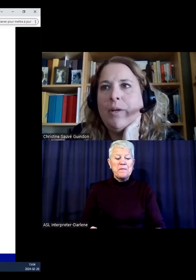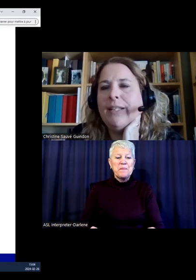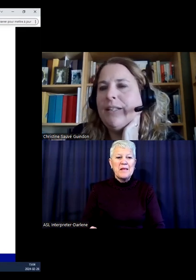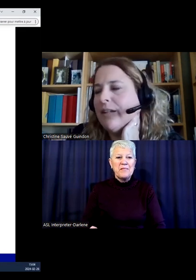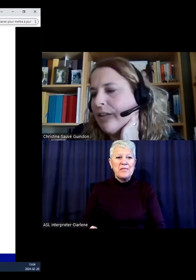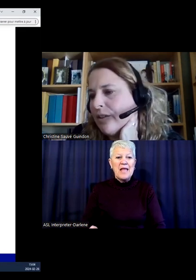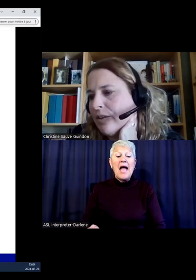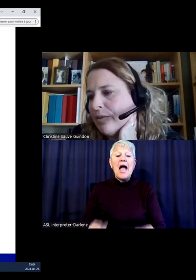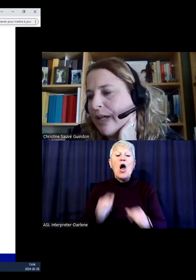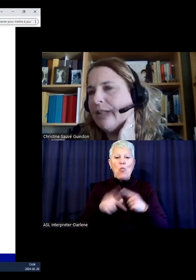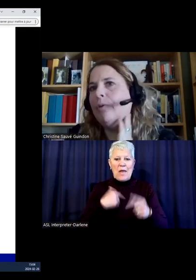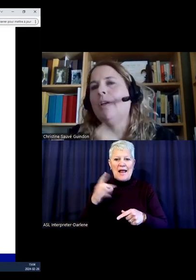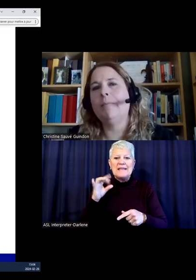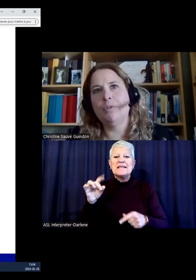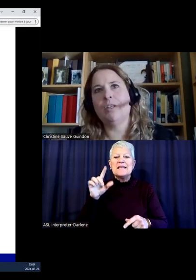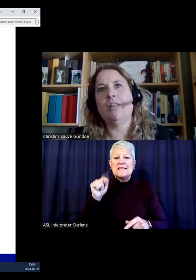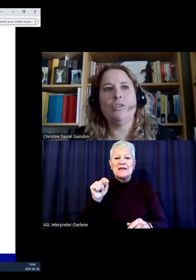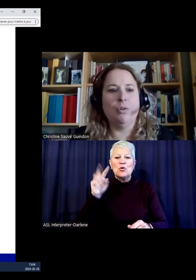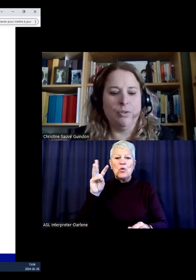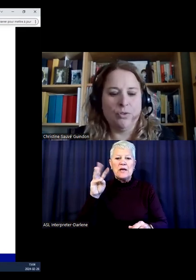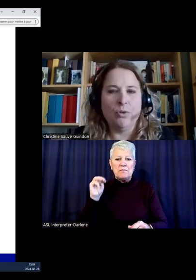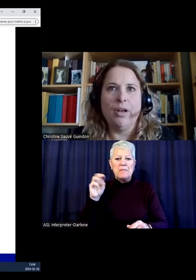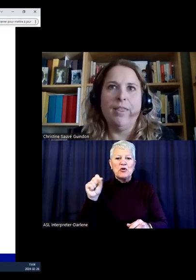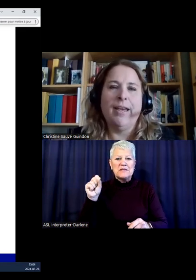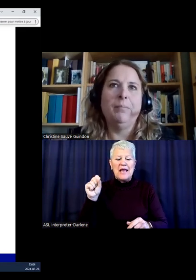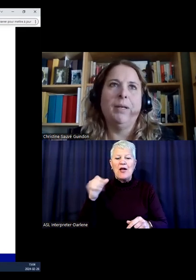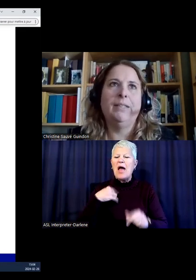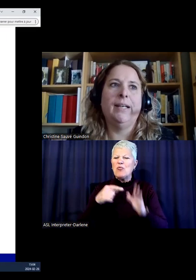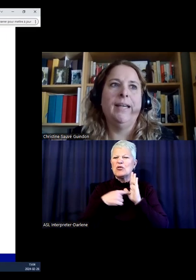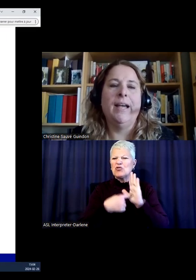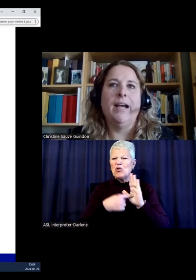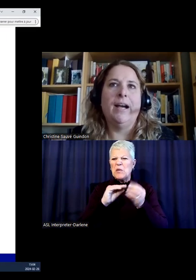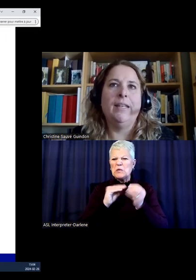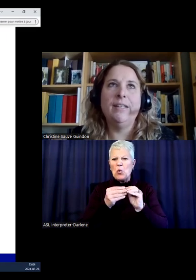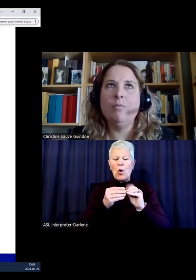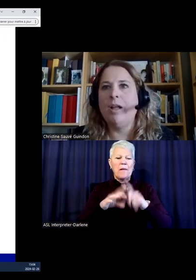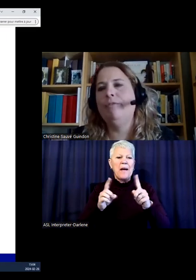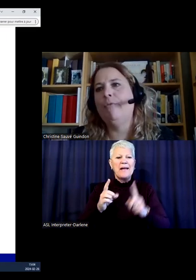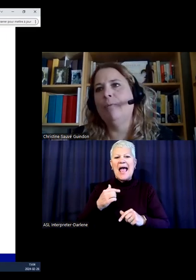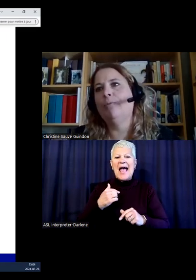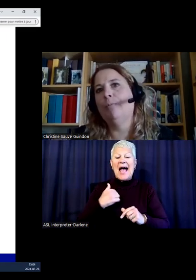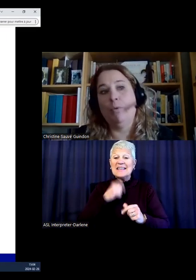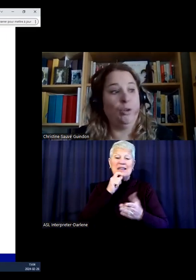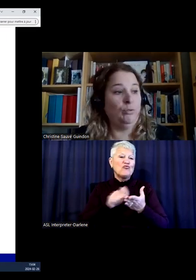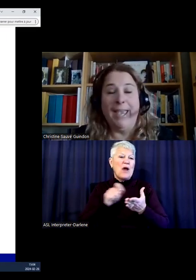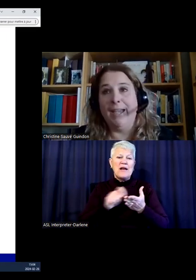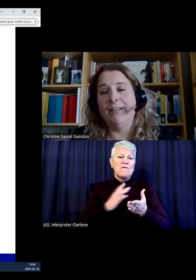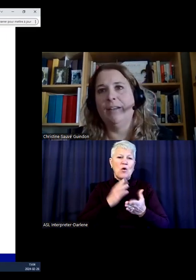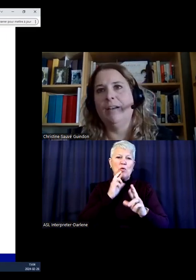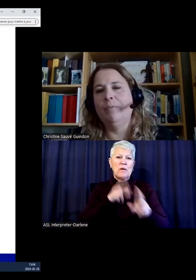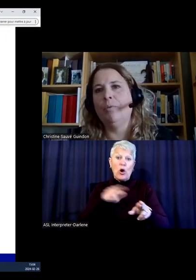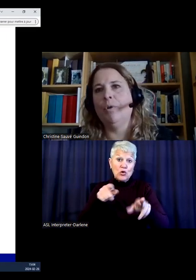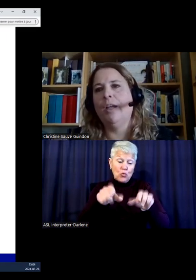So when I did the tactile working memory scale, I'll show you the score and all that, but I didn't write a formal report. You